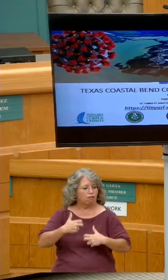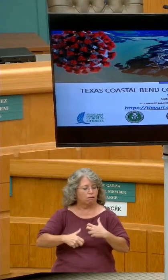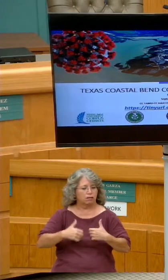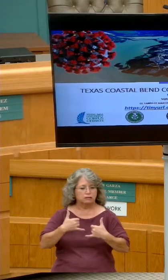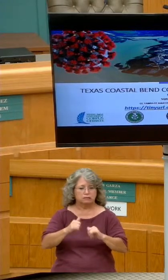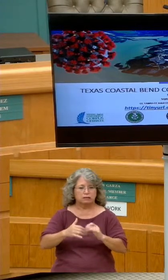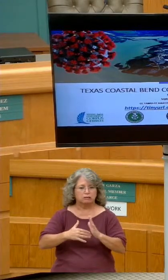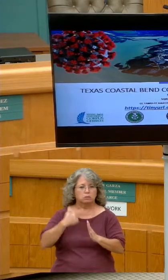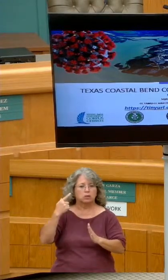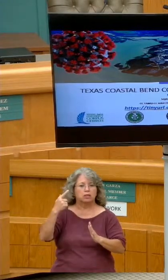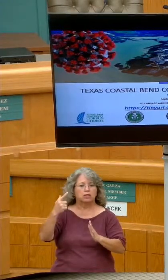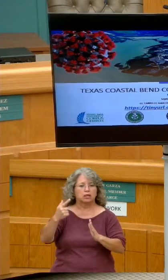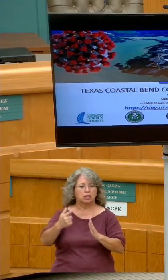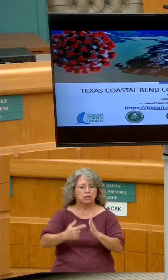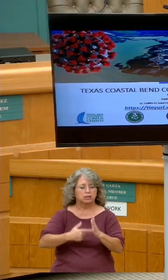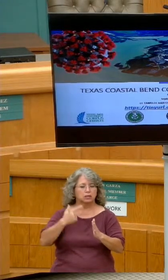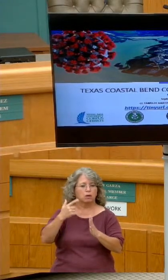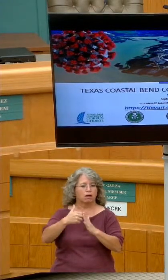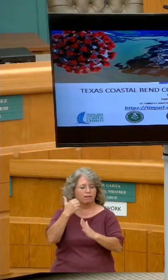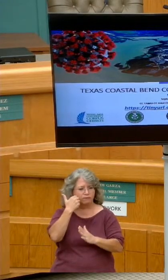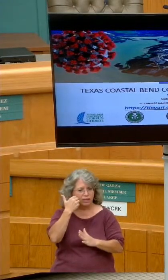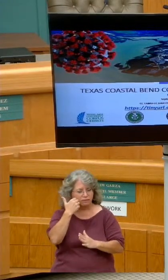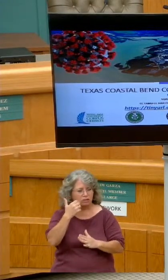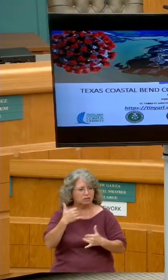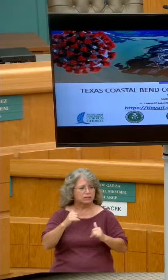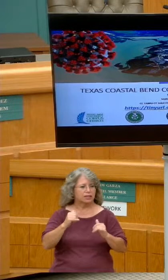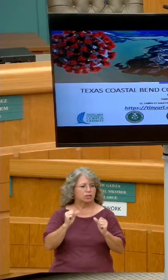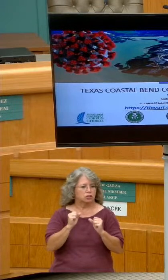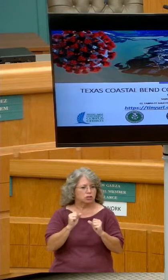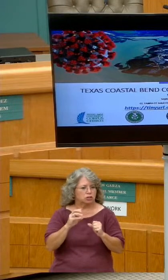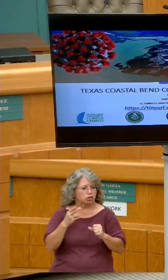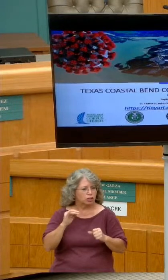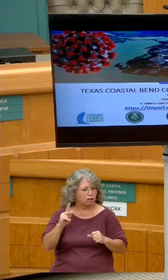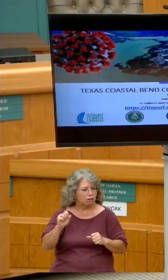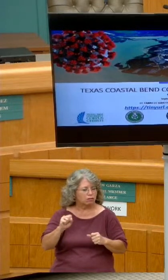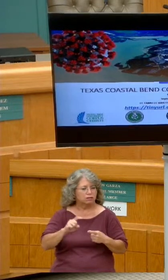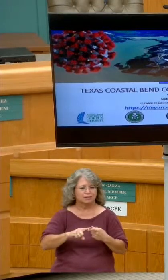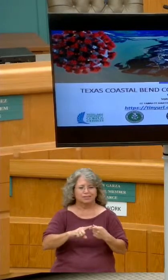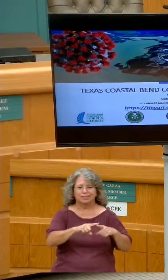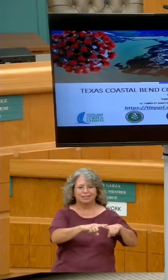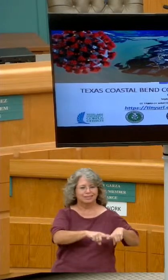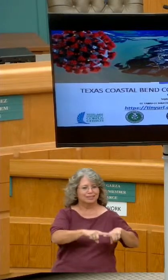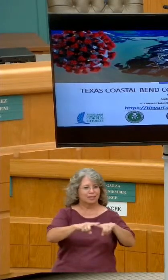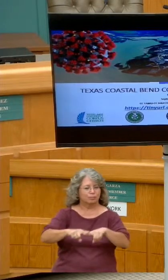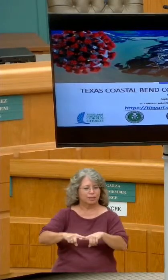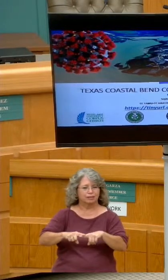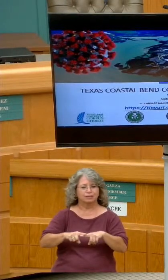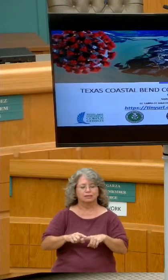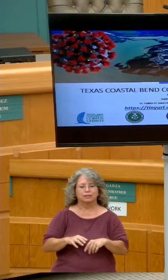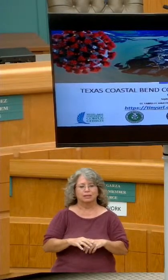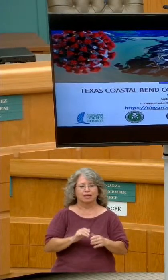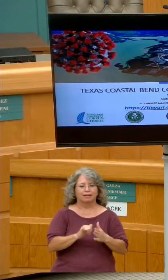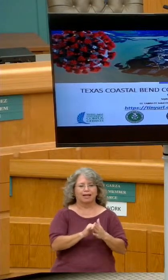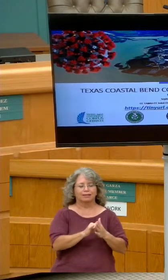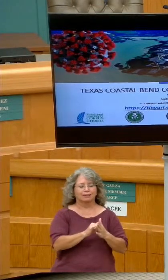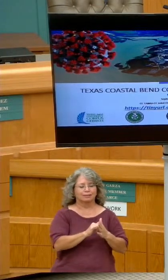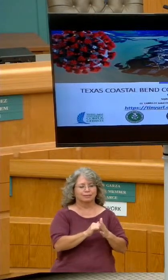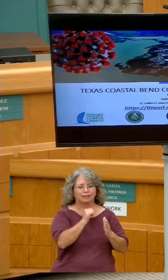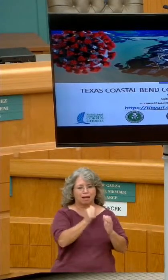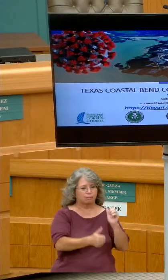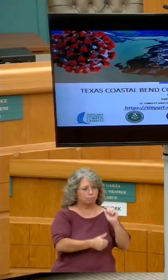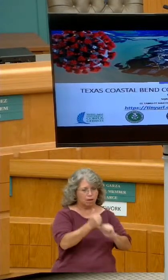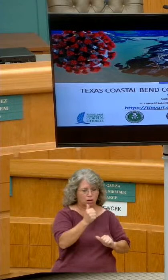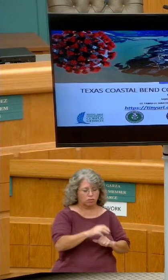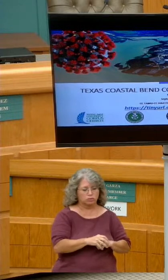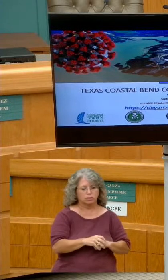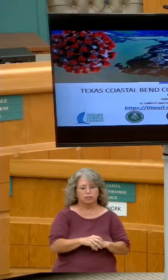off and on. They're still having chills. So it really just depends. That's not the majority. That is the minority. And so for recovery,